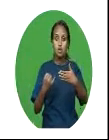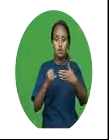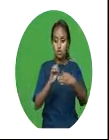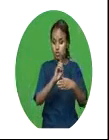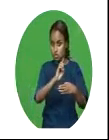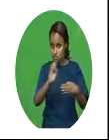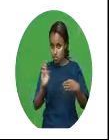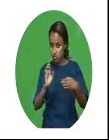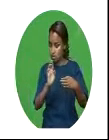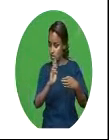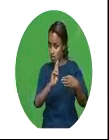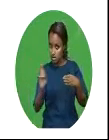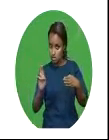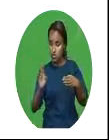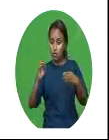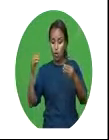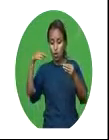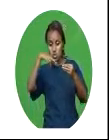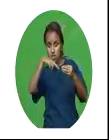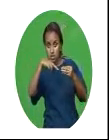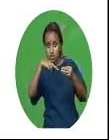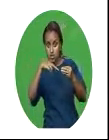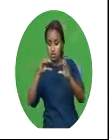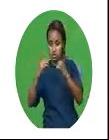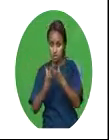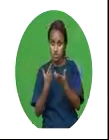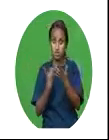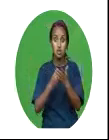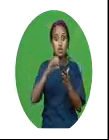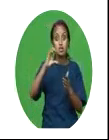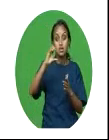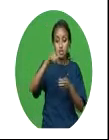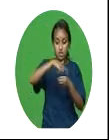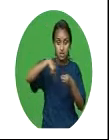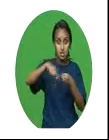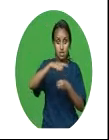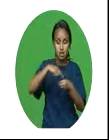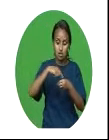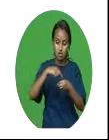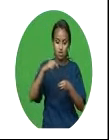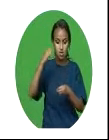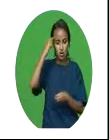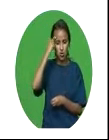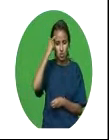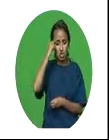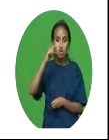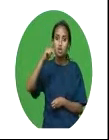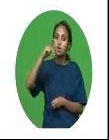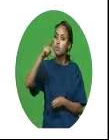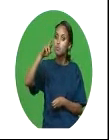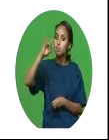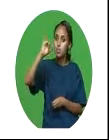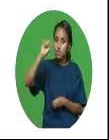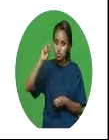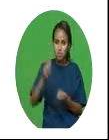right auxiliary section, since the cylinder may be considered as a prism having an infinite number